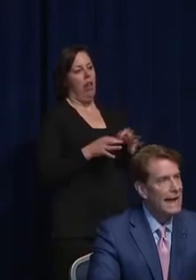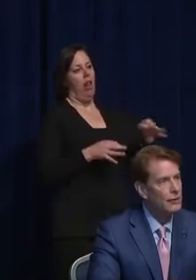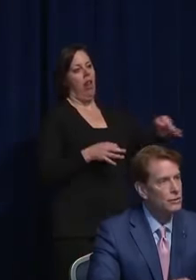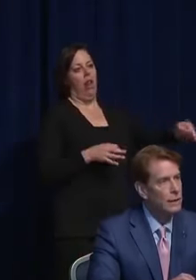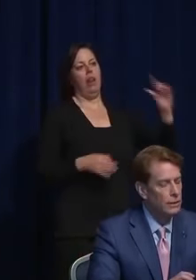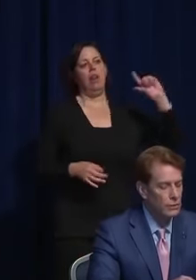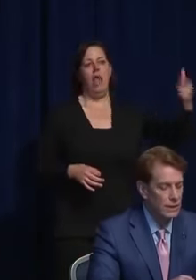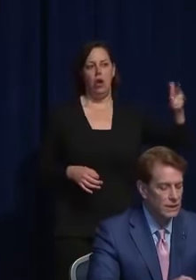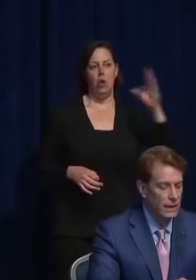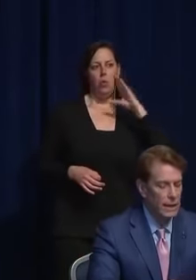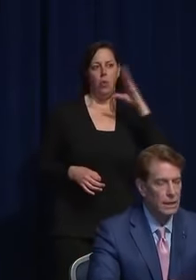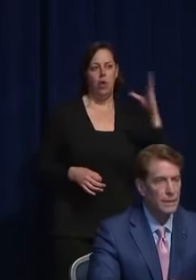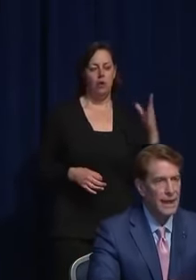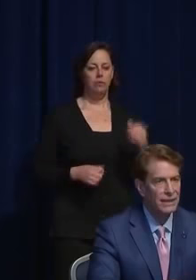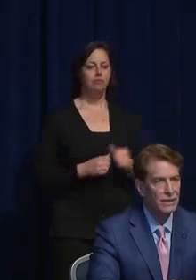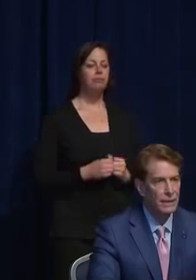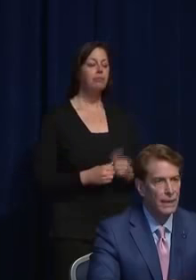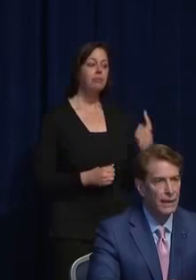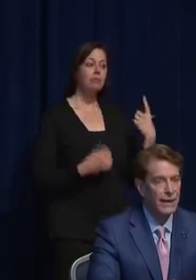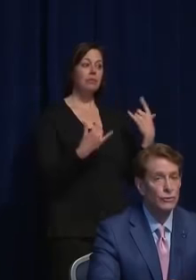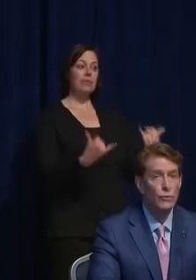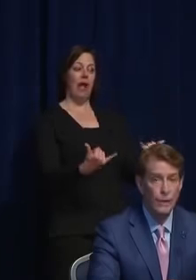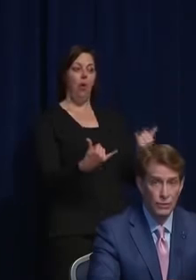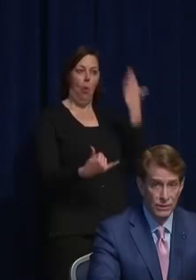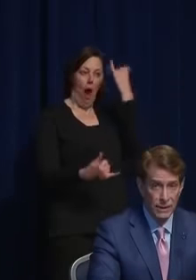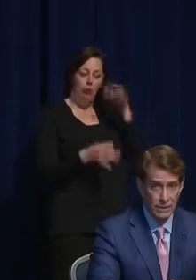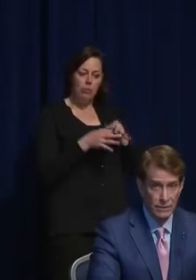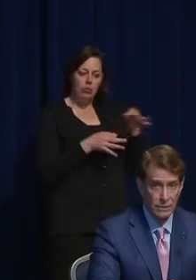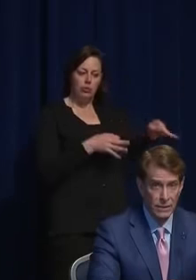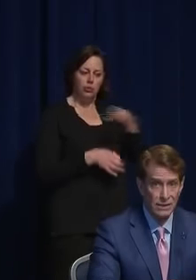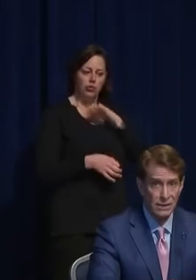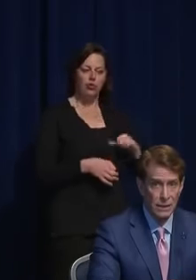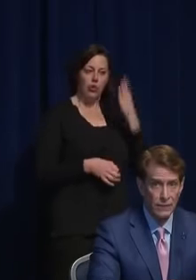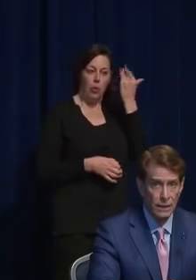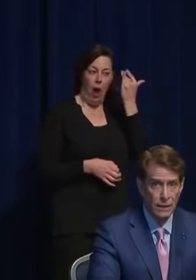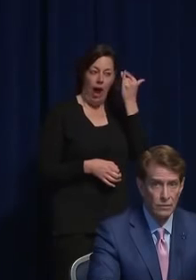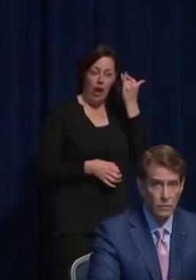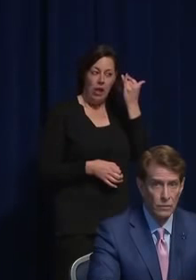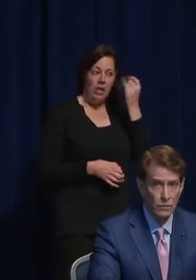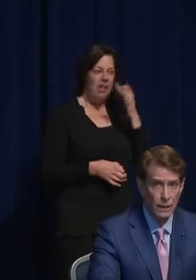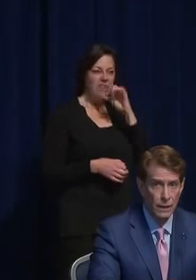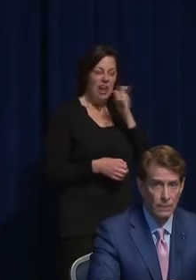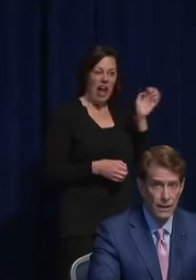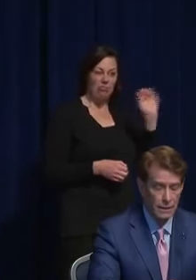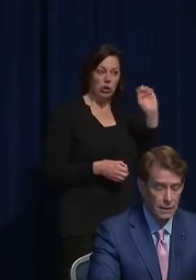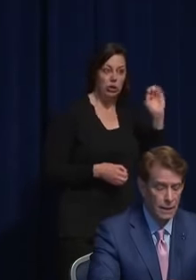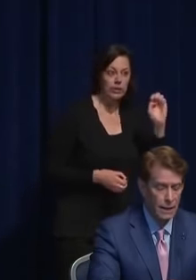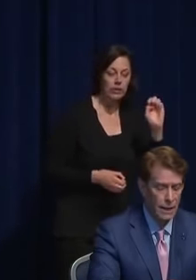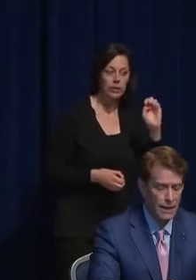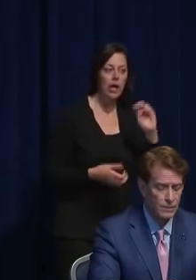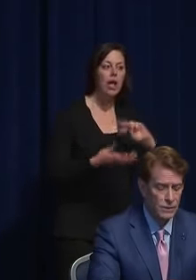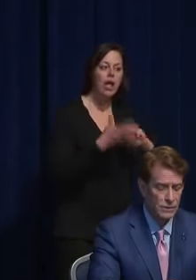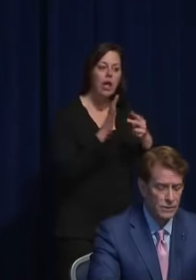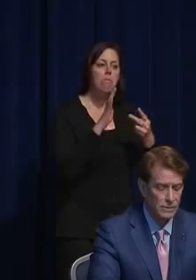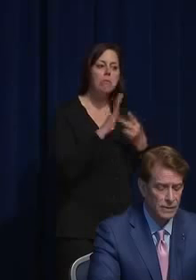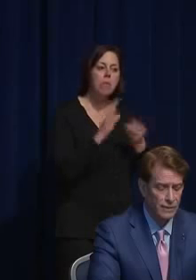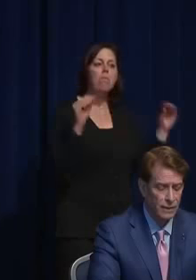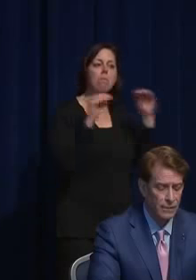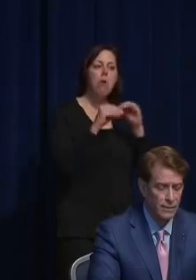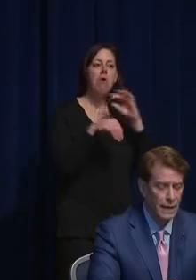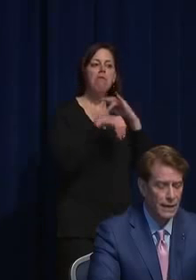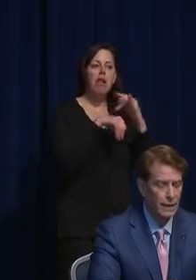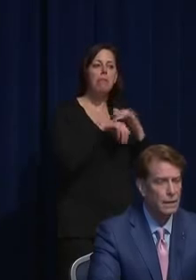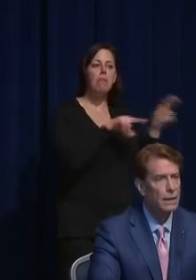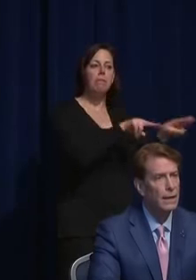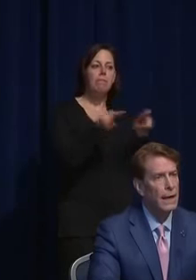is actually increasing our capacity by about 20%, so that's a significant move that the hospital systems have